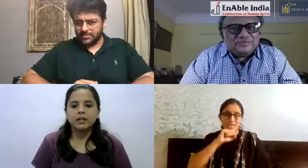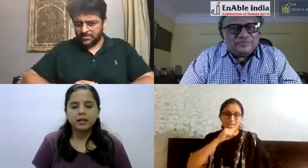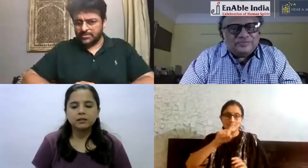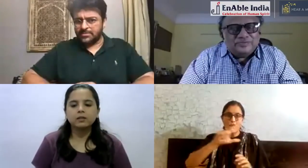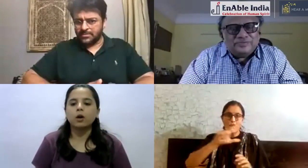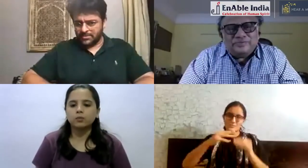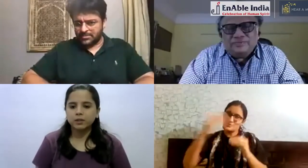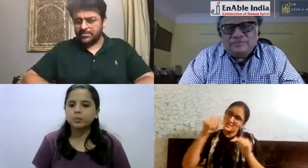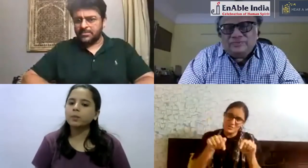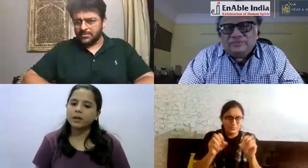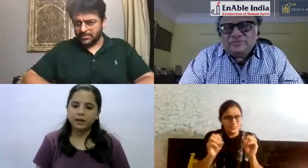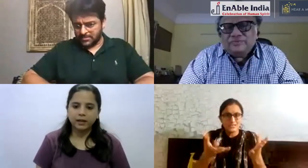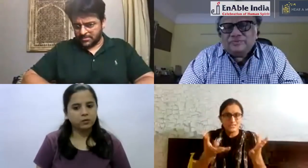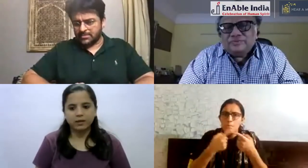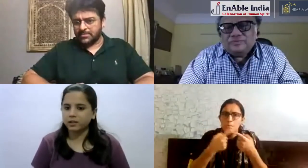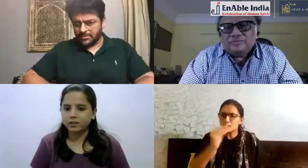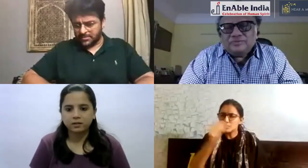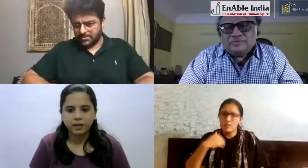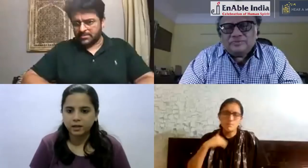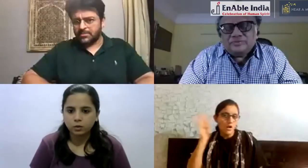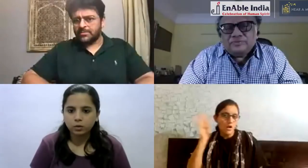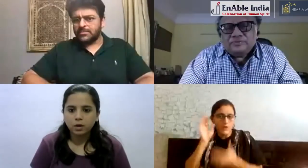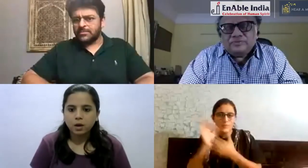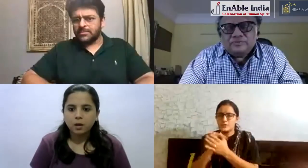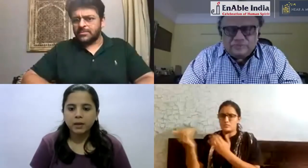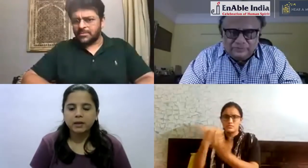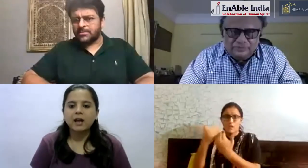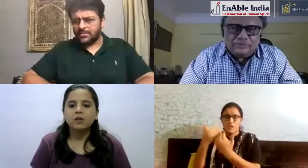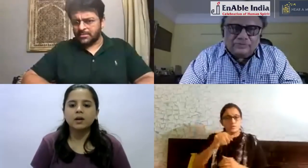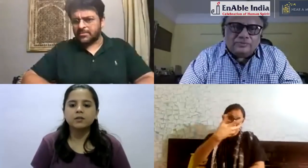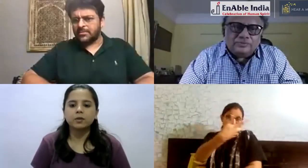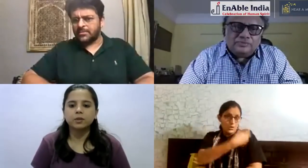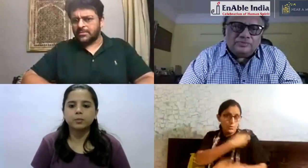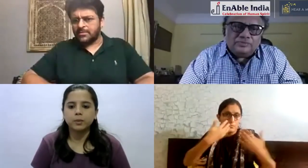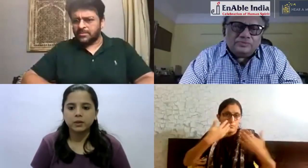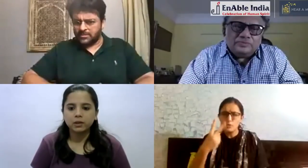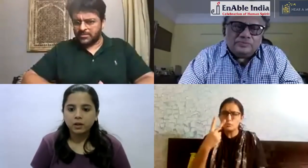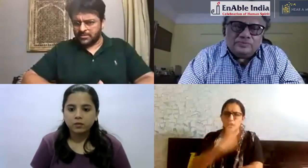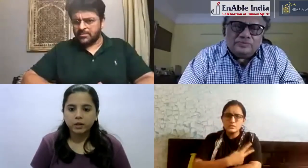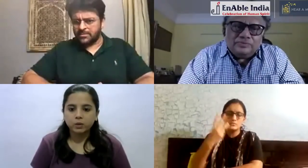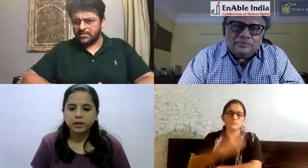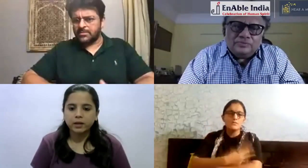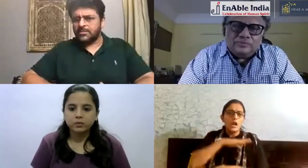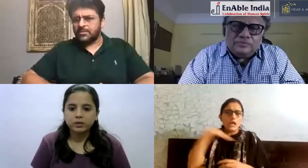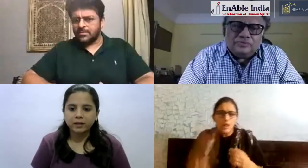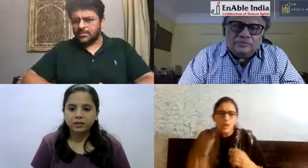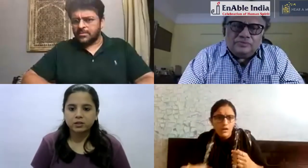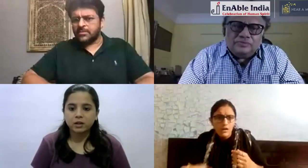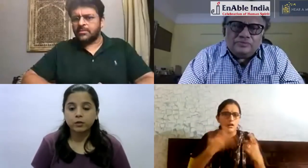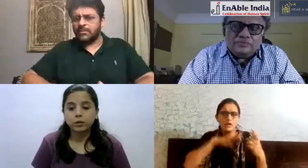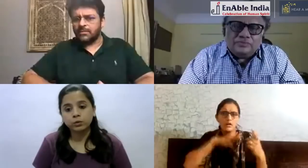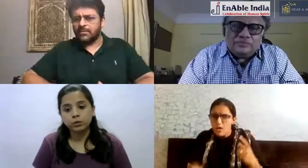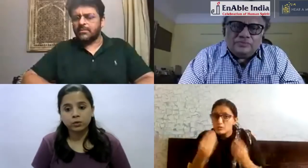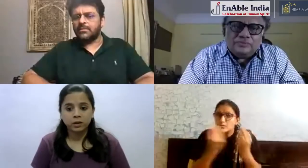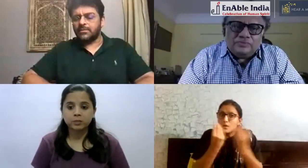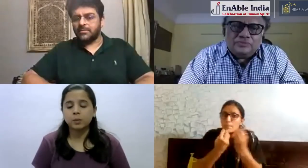from 18 onwards, people are getting vaccinated right now. But I have heard from some people, when you are done with the vaccination,